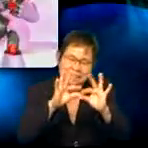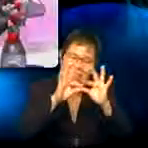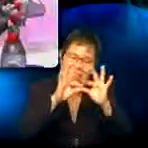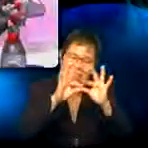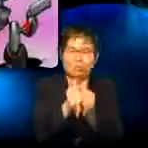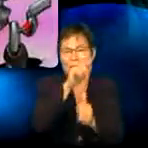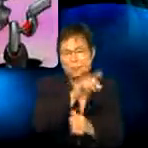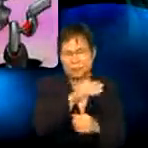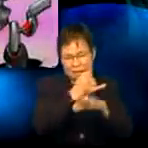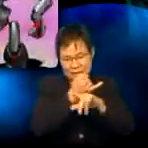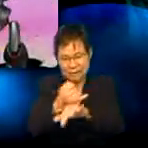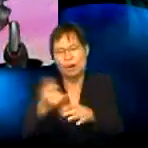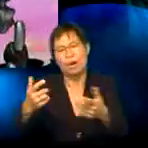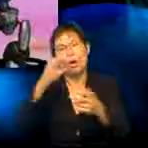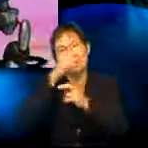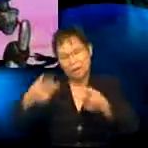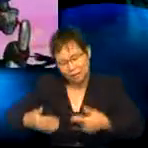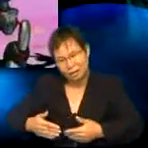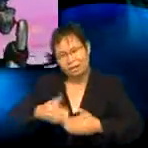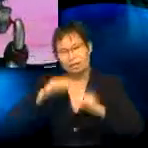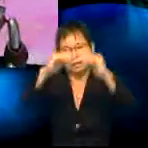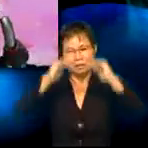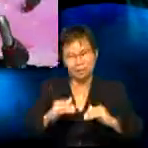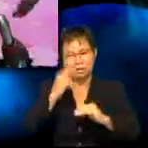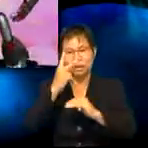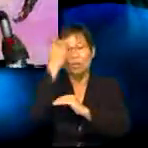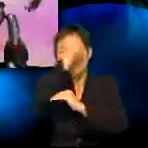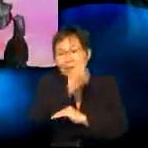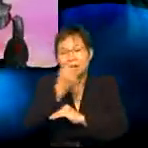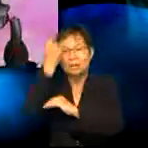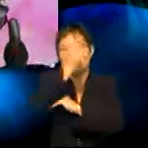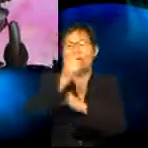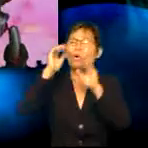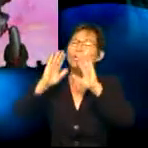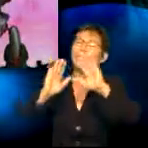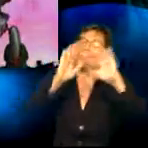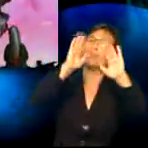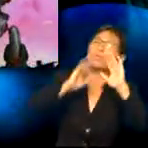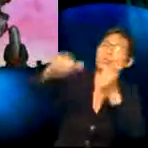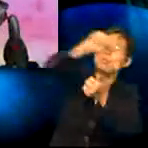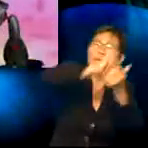Okay, let's move on to the characteristics of wind-pollinated flowers.